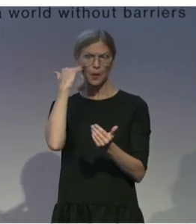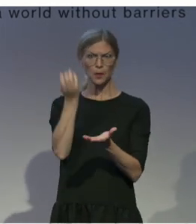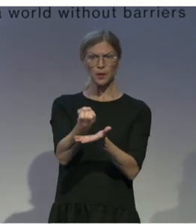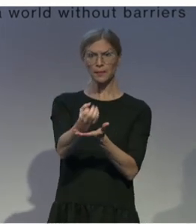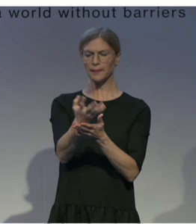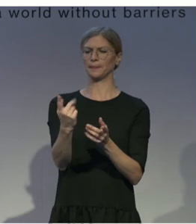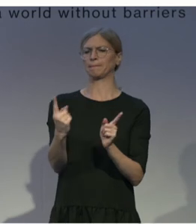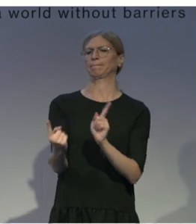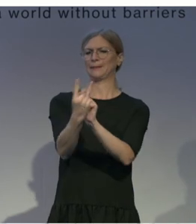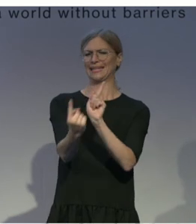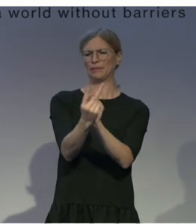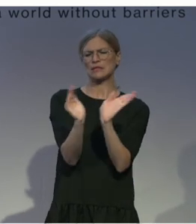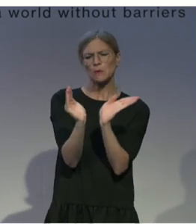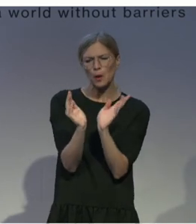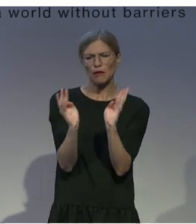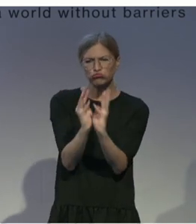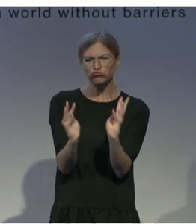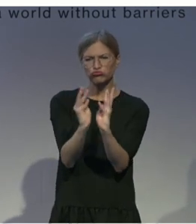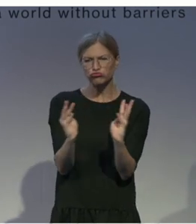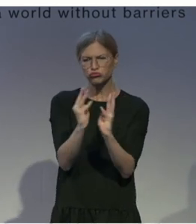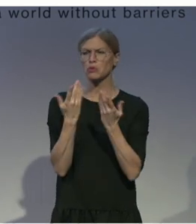commune meetings, through public announcements.